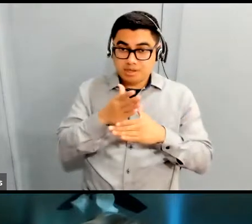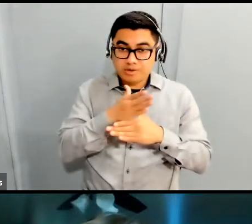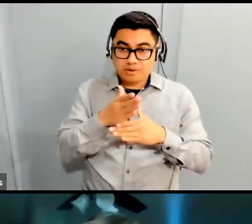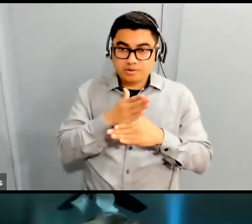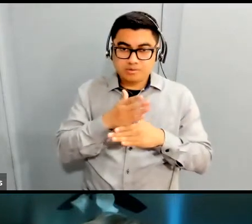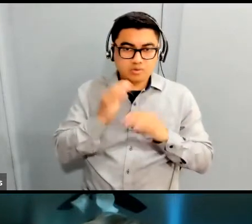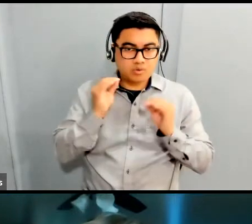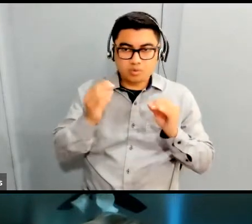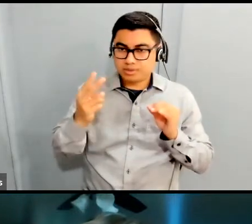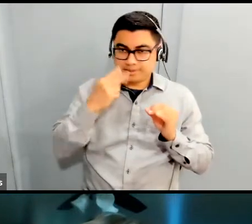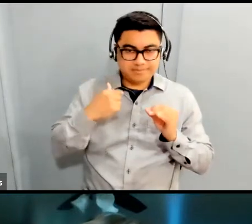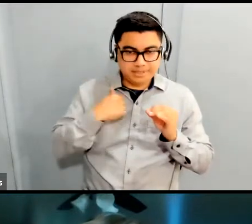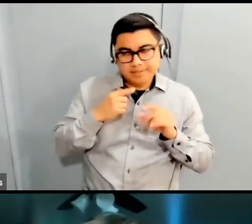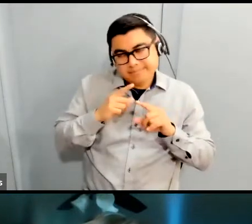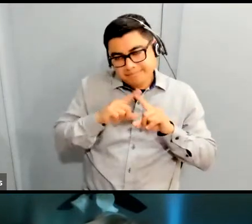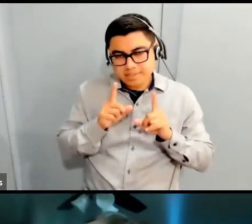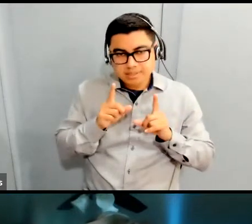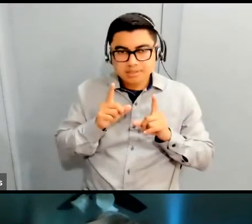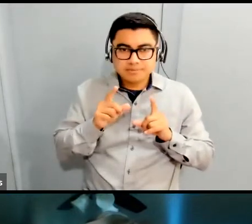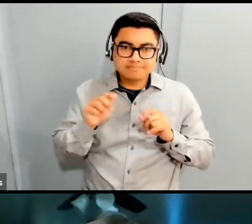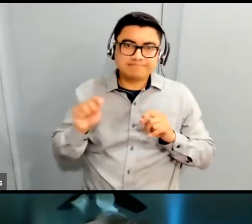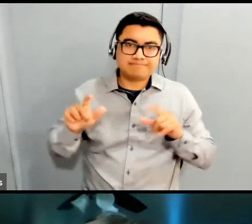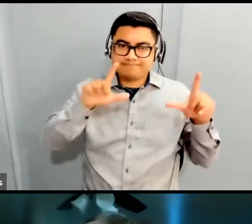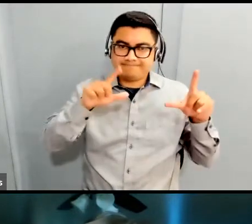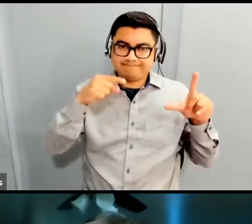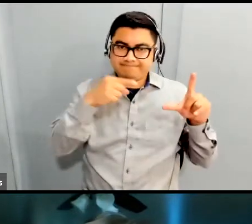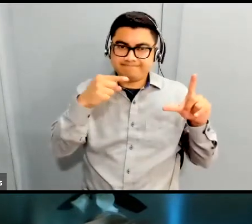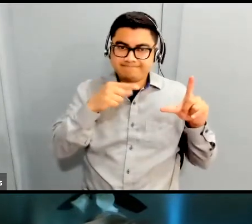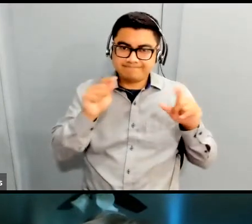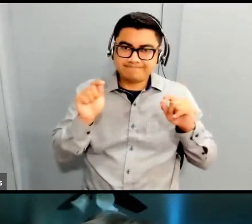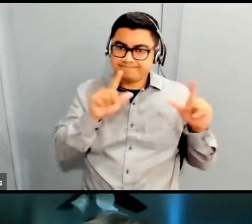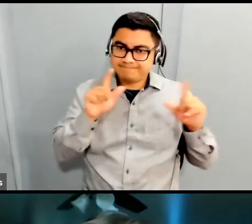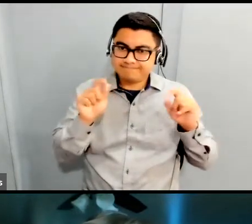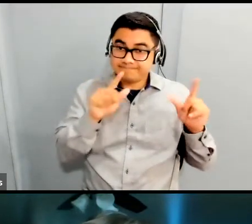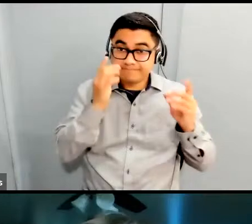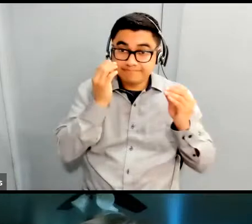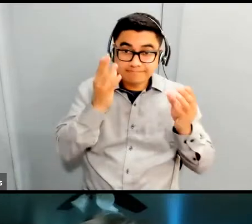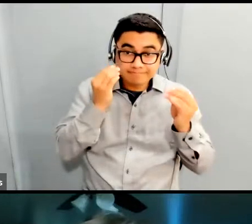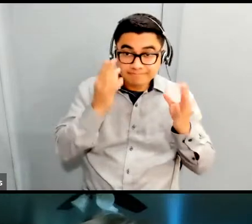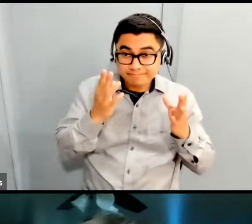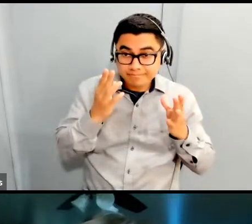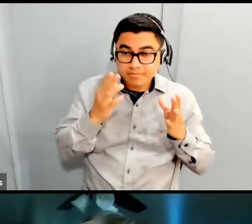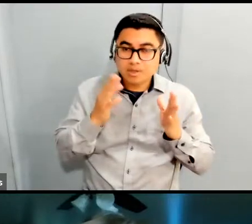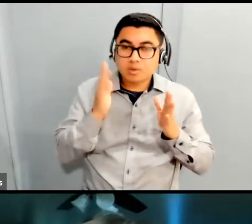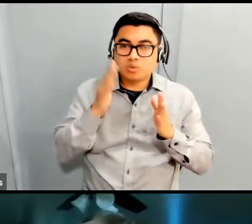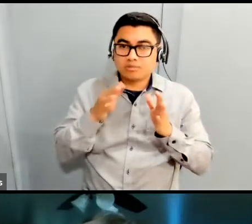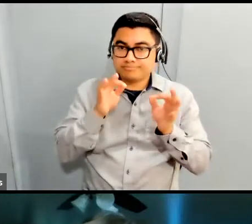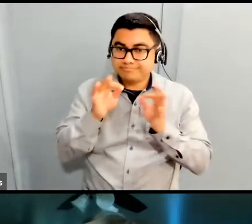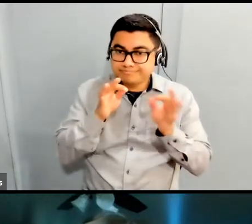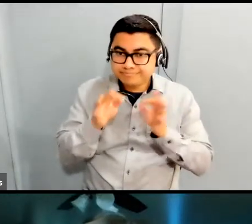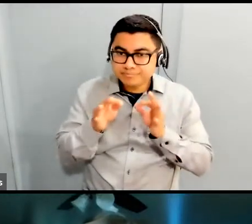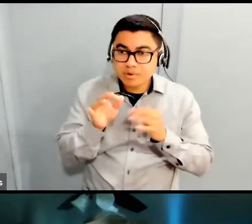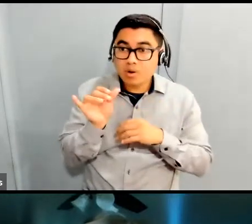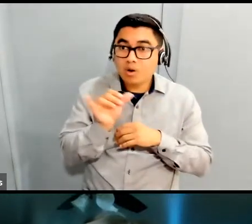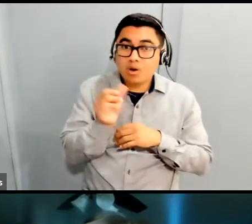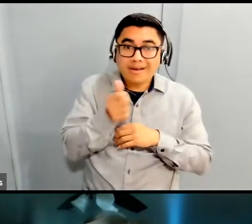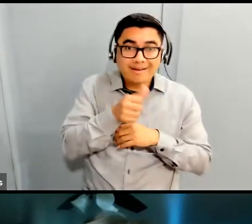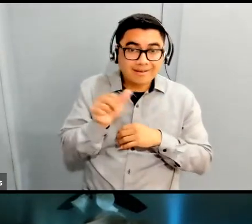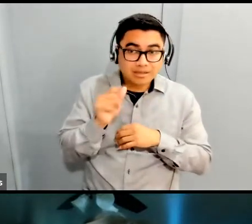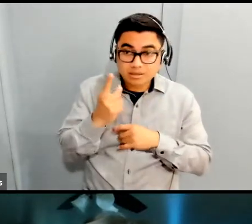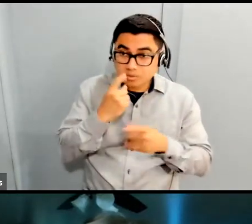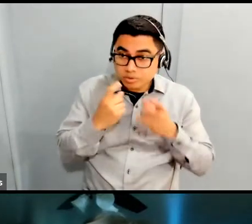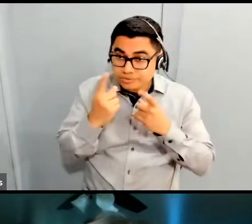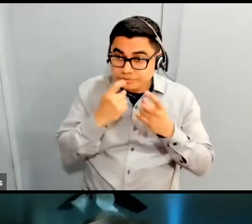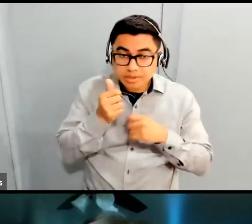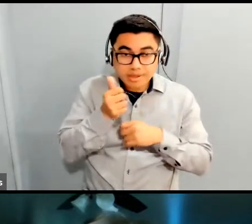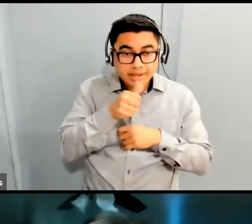my screen. We have just a little bit of information to share with you, and then we will take any suggestions or questions